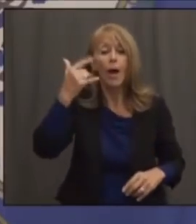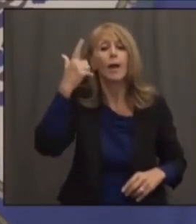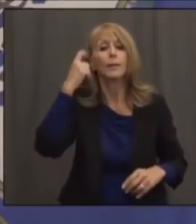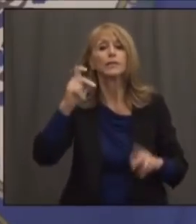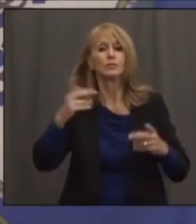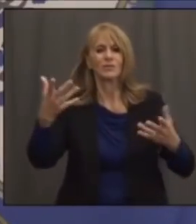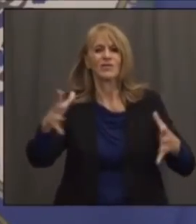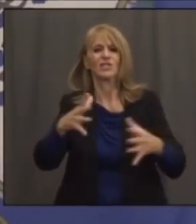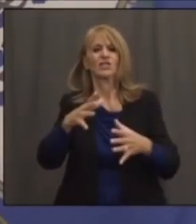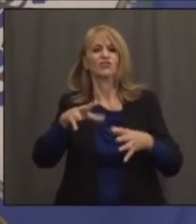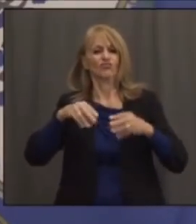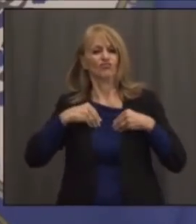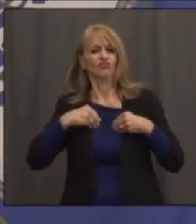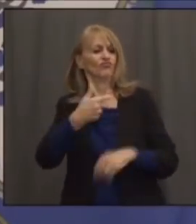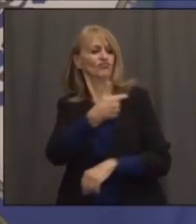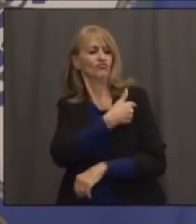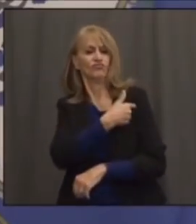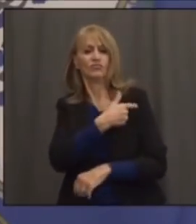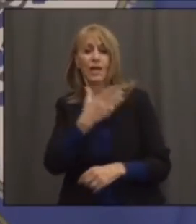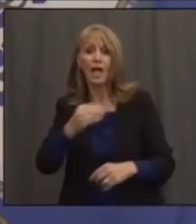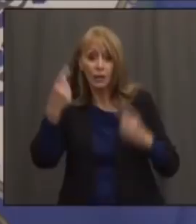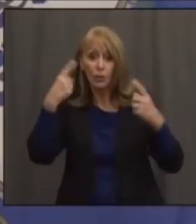gotten vaccinated and it works.